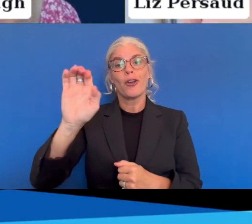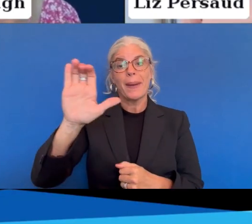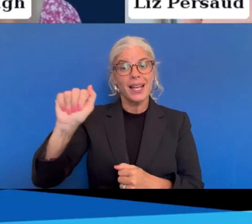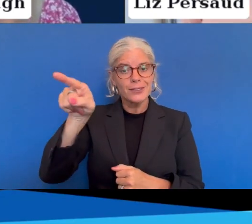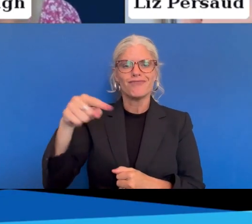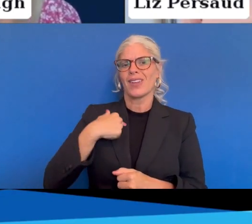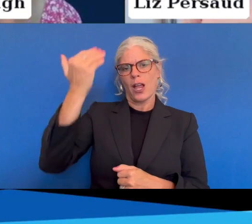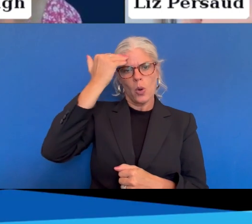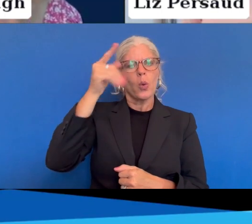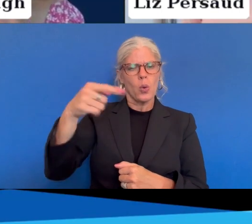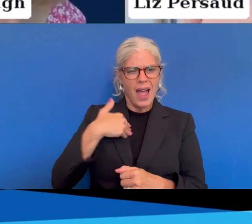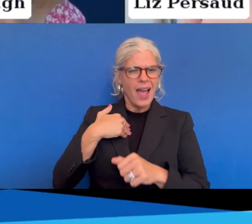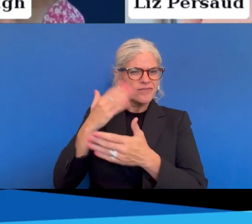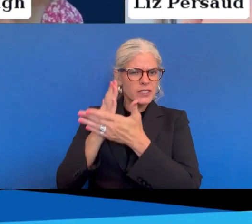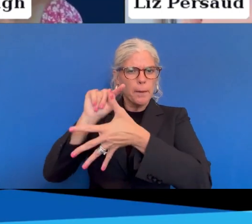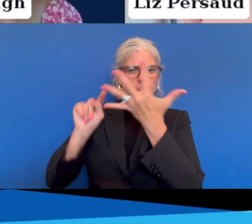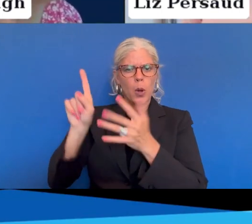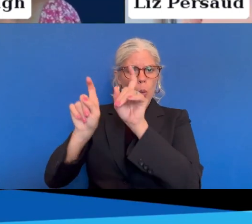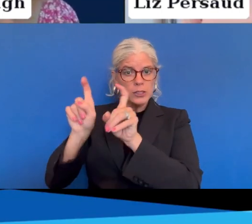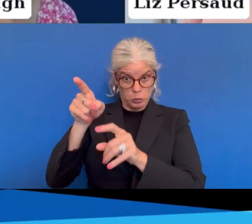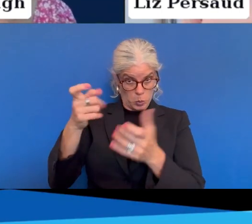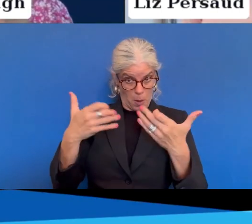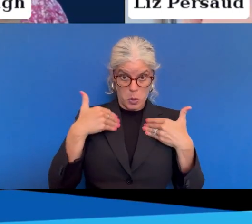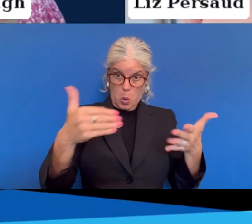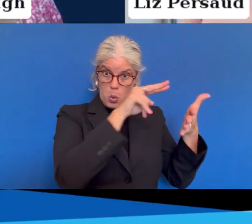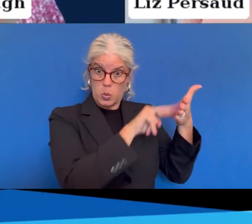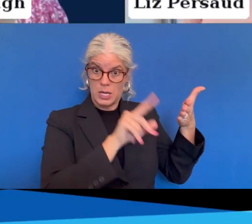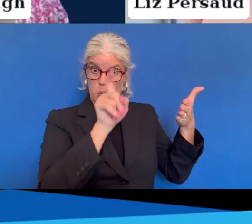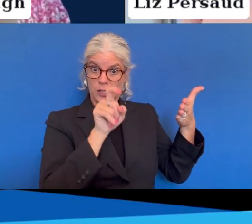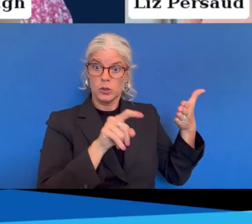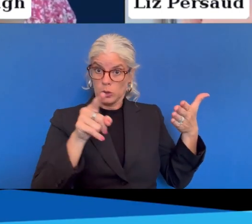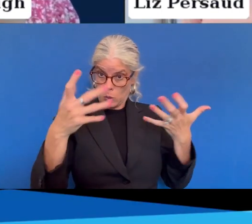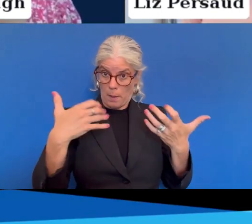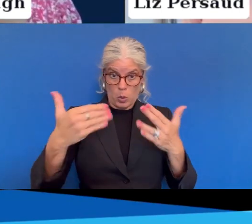So Rebecca, I know you had some other questions Oh, for me. Would you like me to